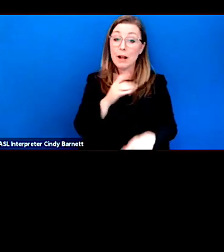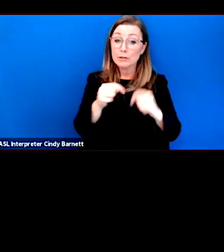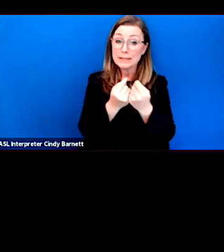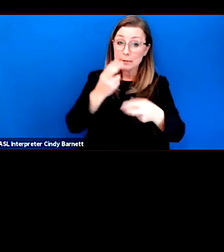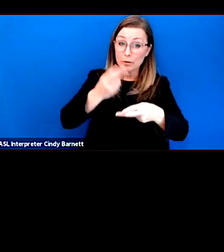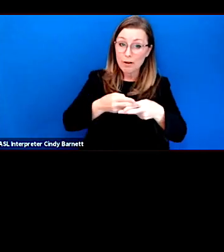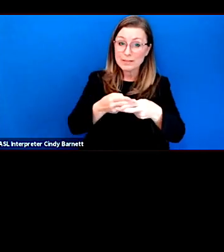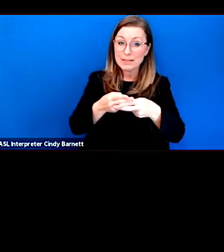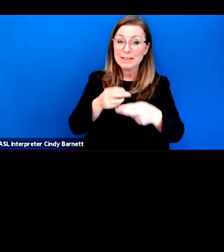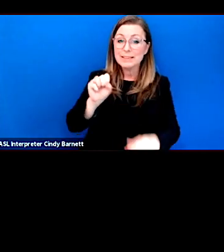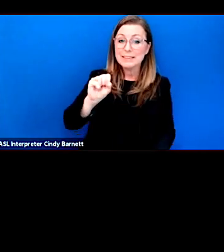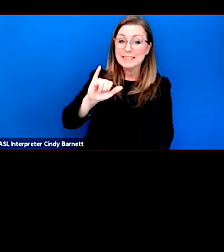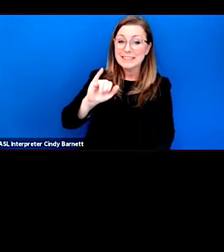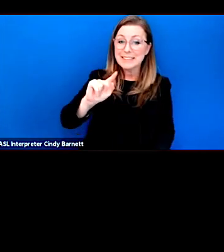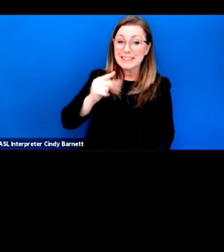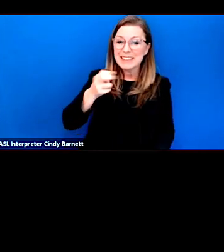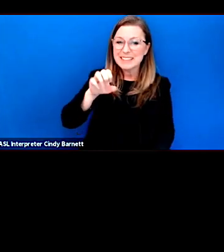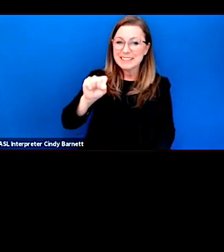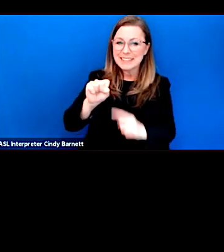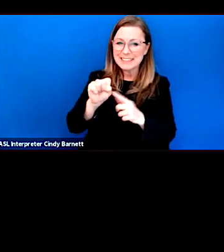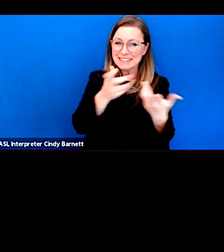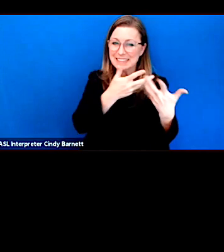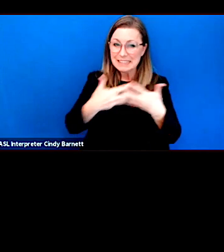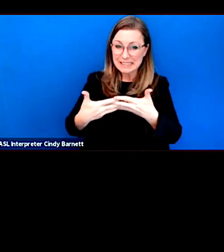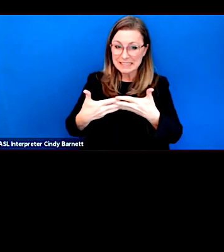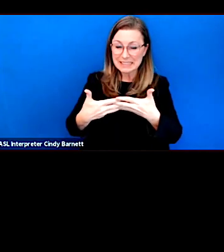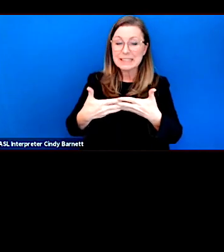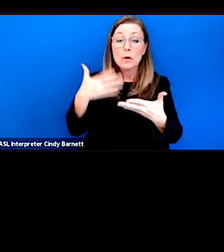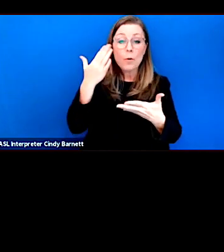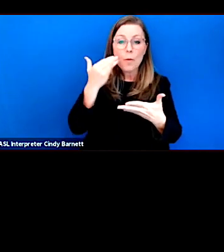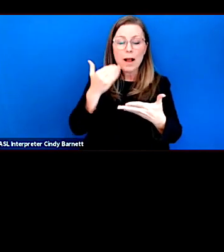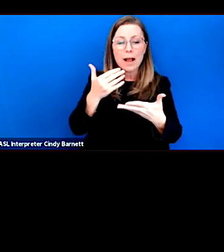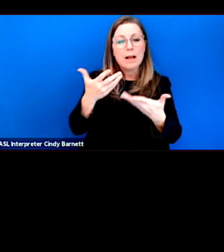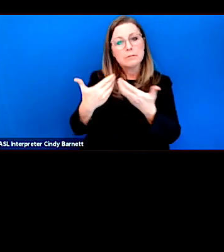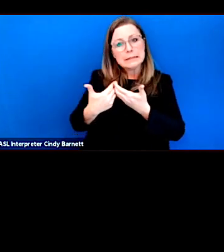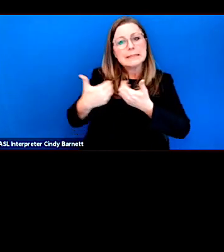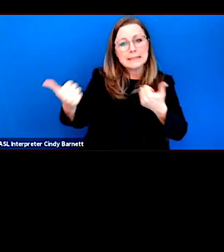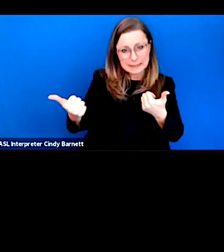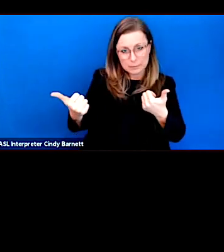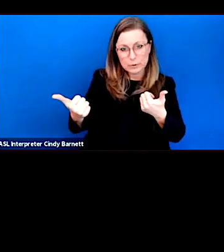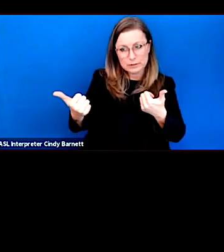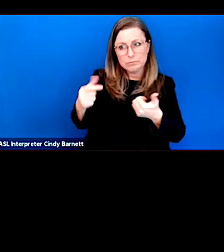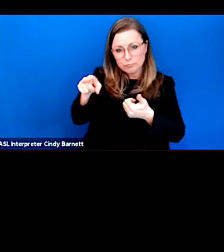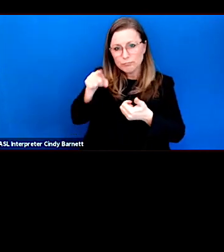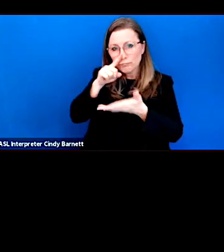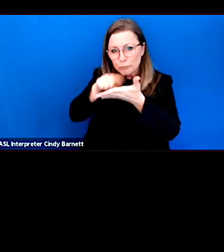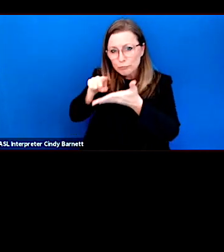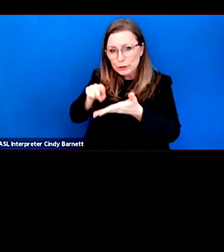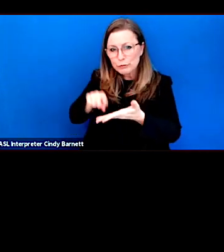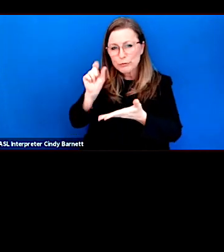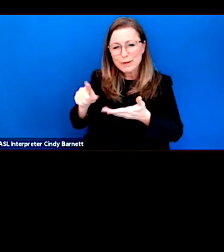question to avoid confusing it with the research questions of the studies that will be synthesized in the